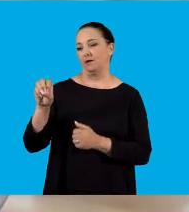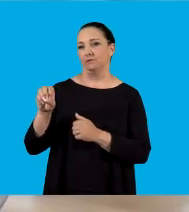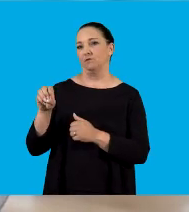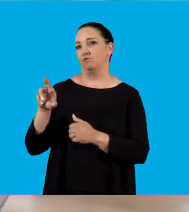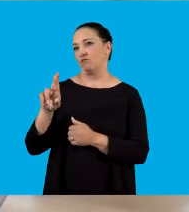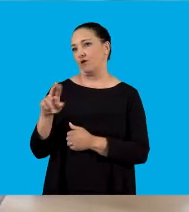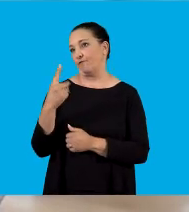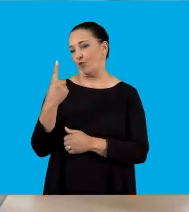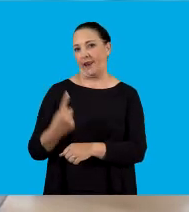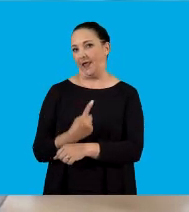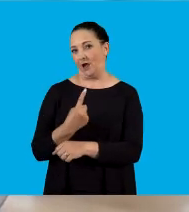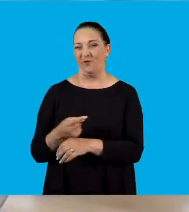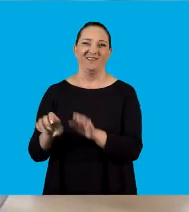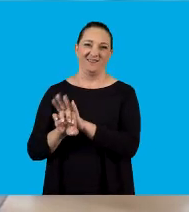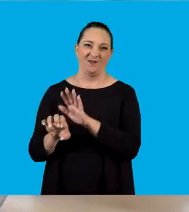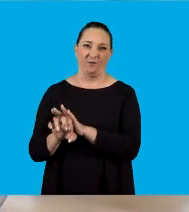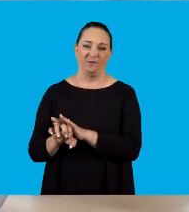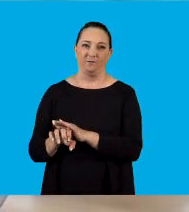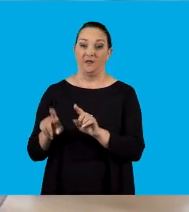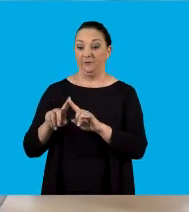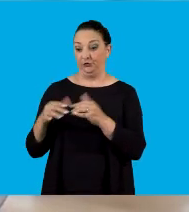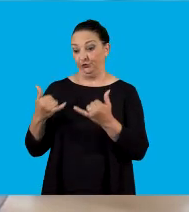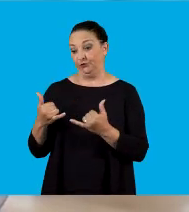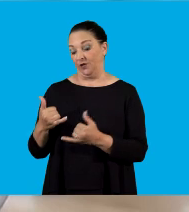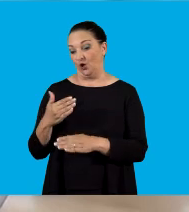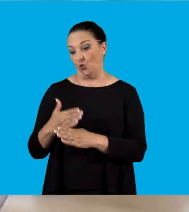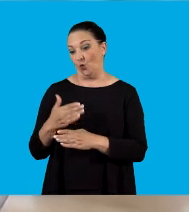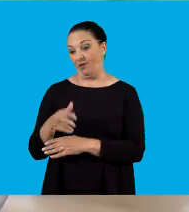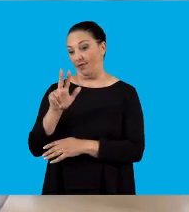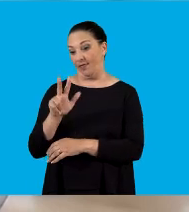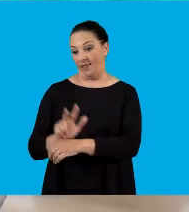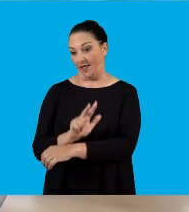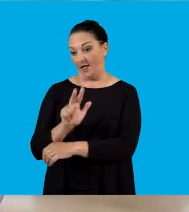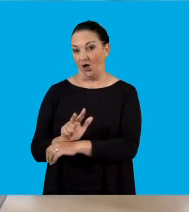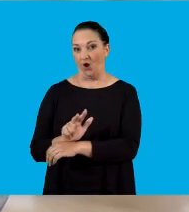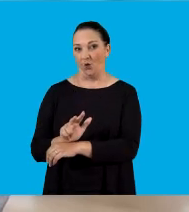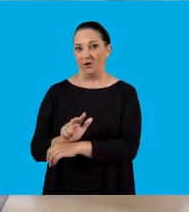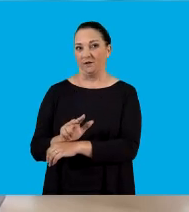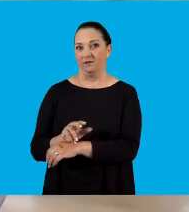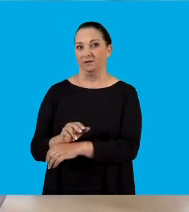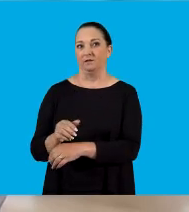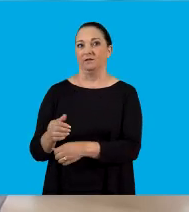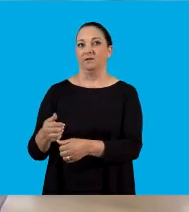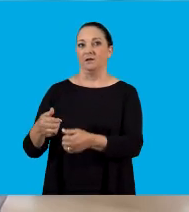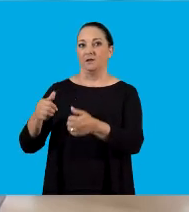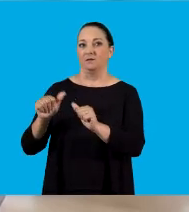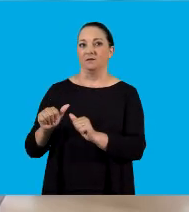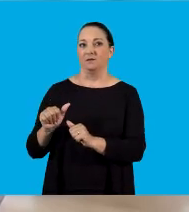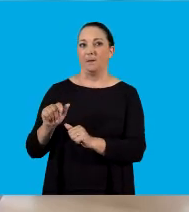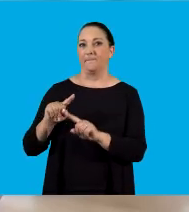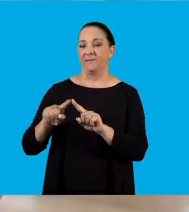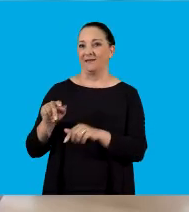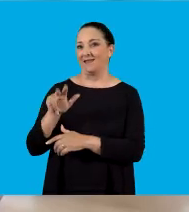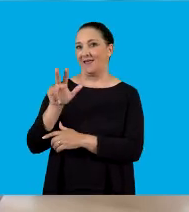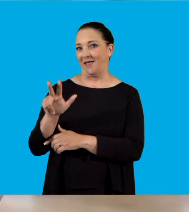an example. So per day, let's say you are working 8 hours, and then 8 hours, remember with the BCA it says 45 hours. So if it's 8